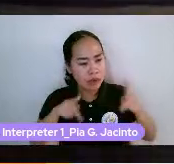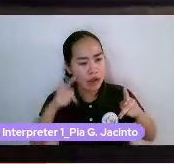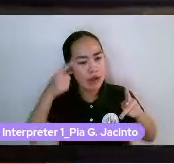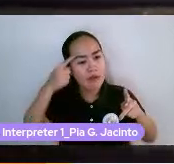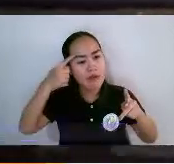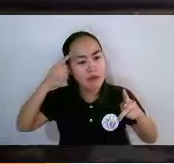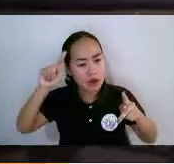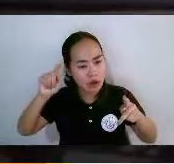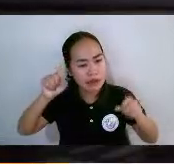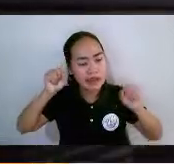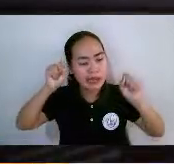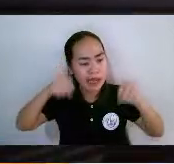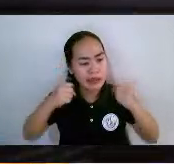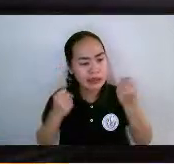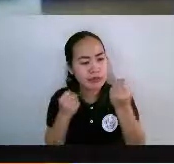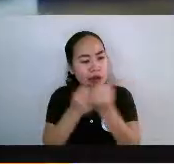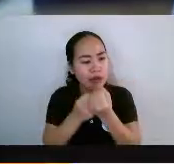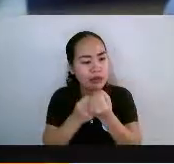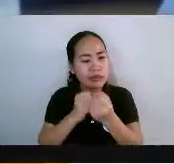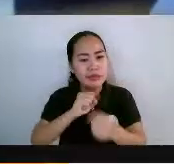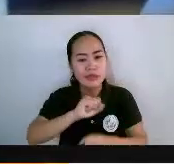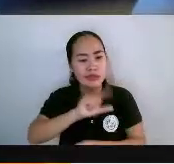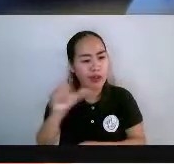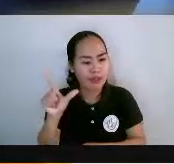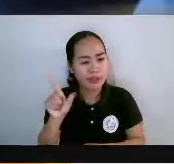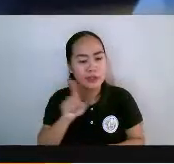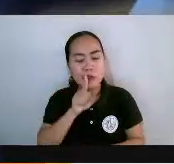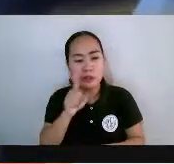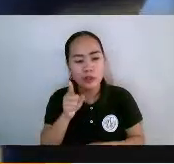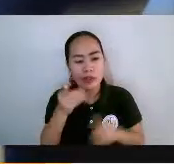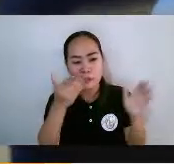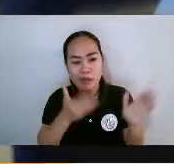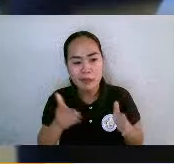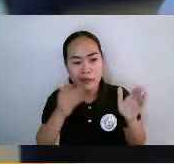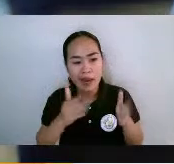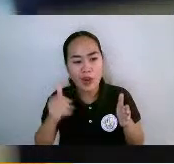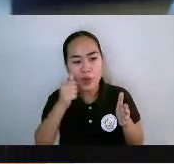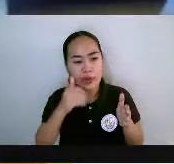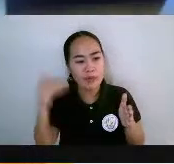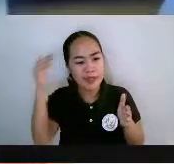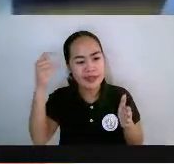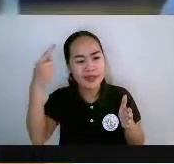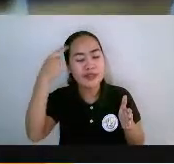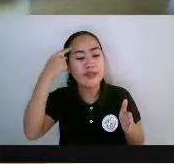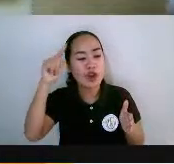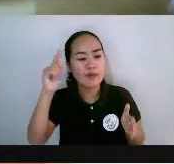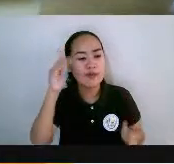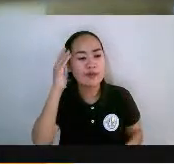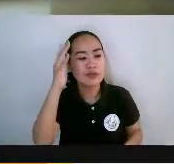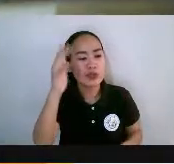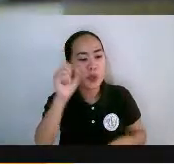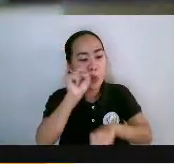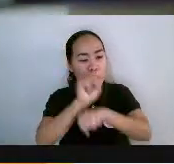justice and decent work for all. We will prepare women for the future of work through